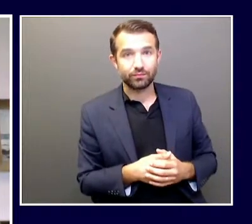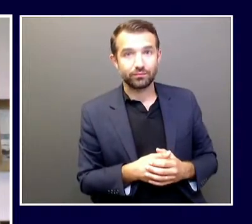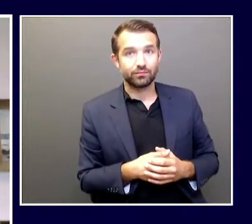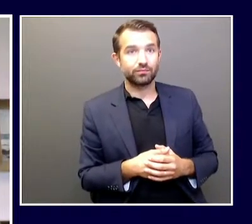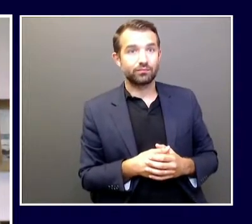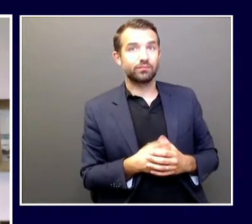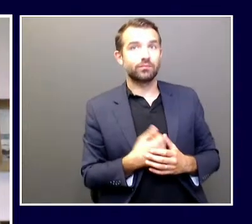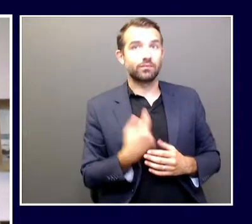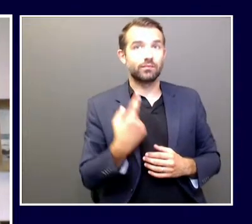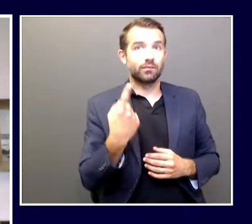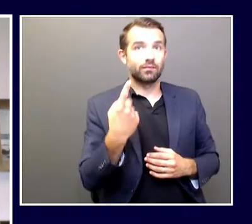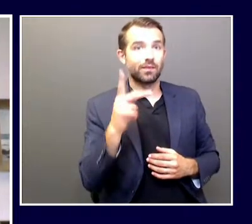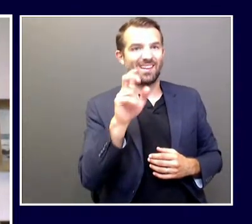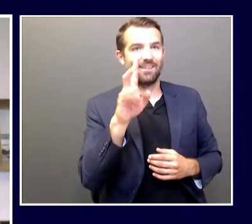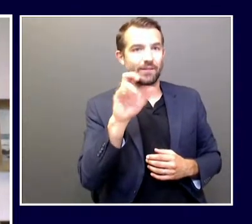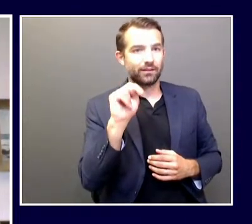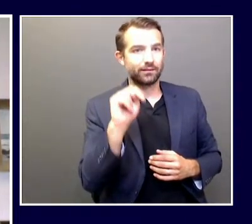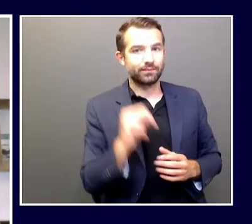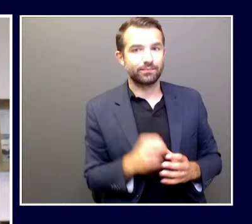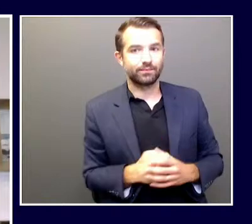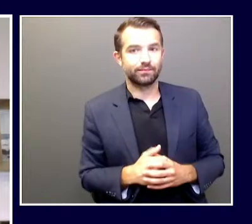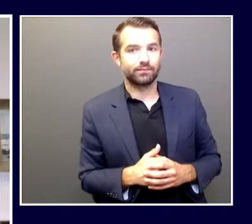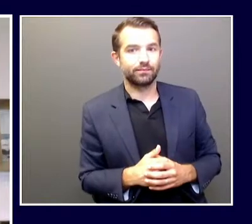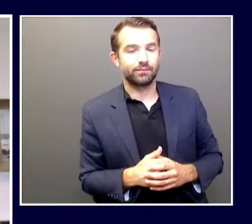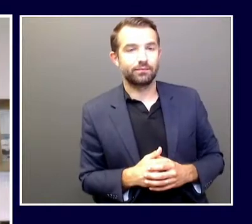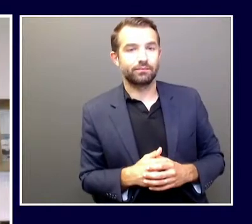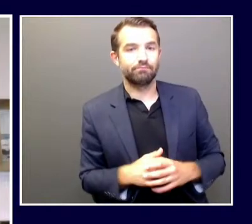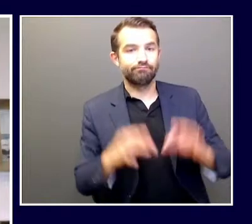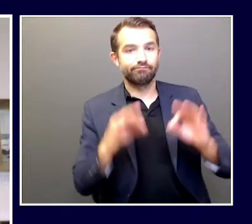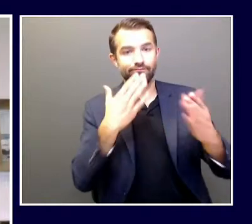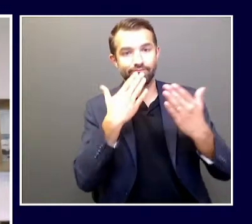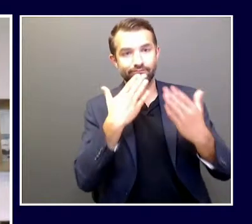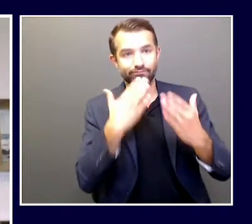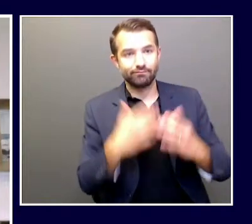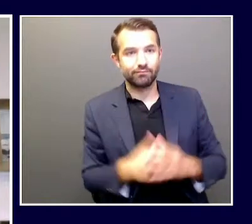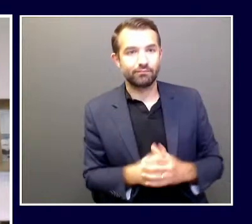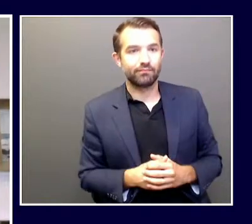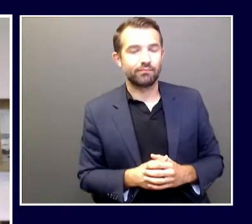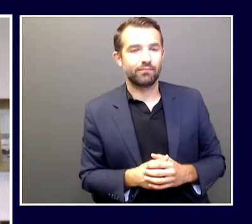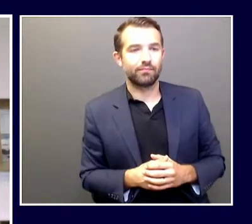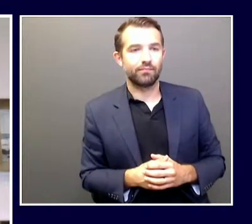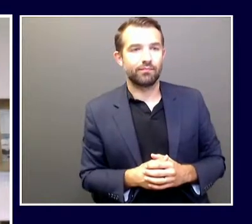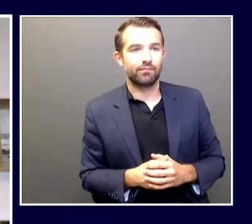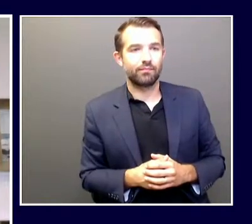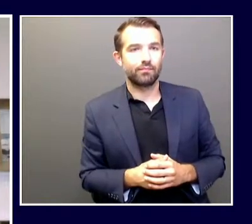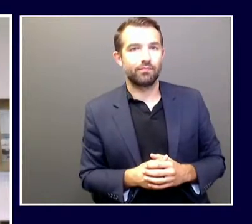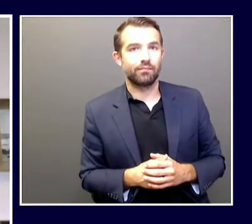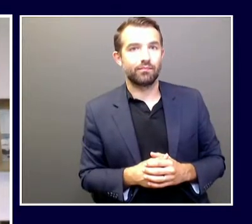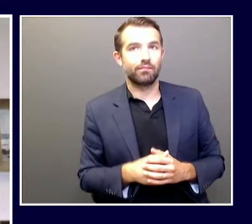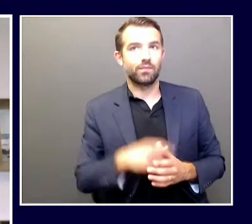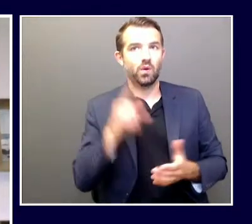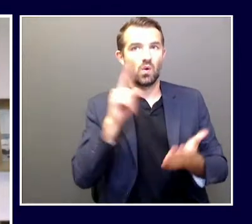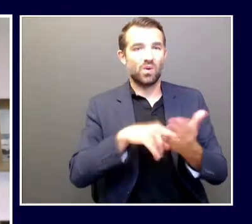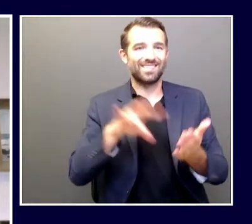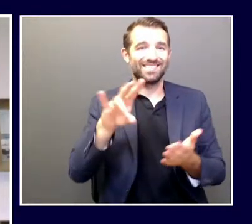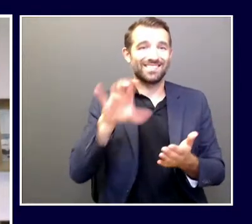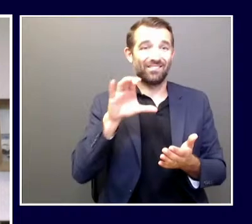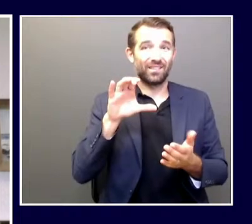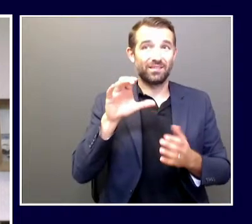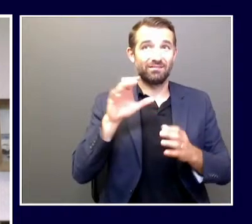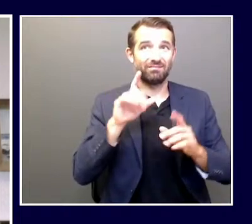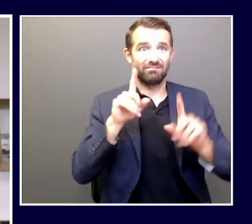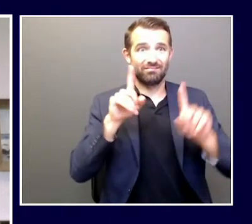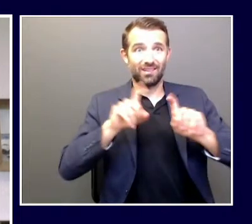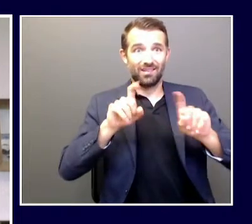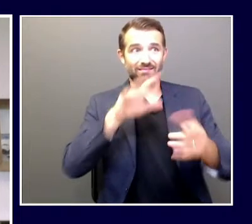next. Great. Thanks, Dr. Shah. Going back to the 1,700 positive test results you got that your team